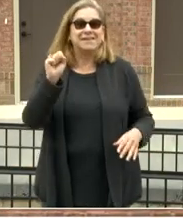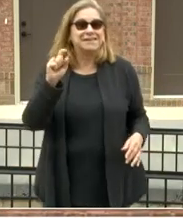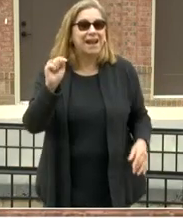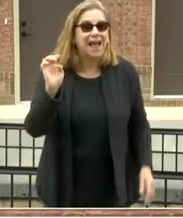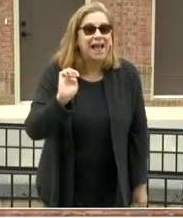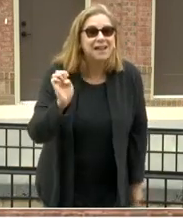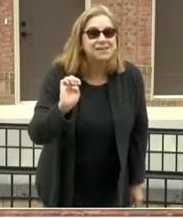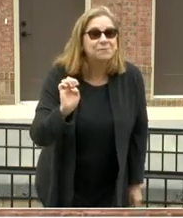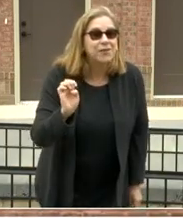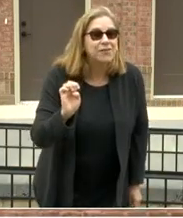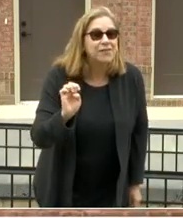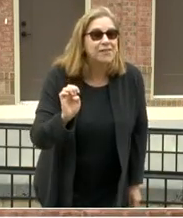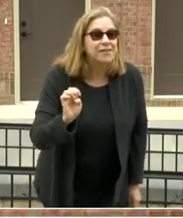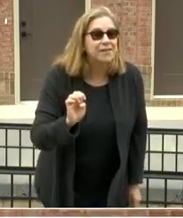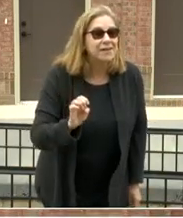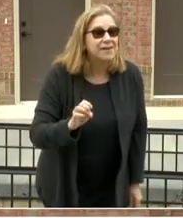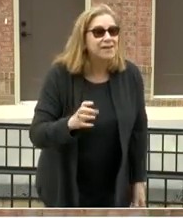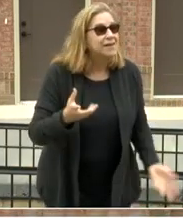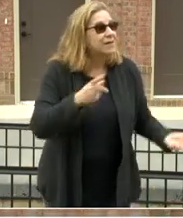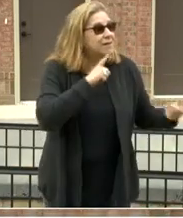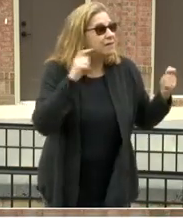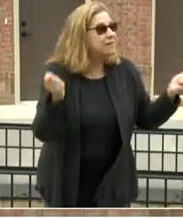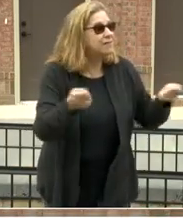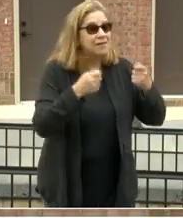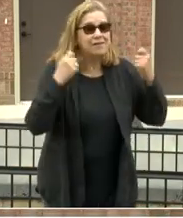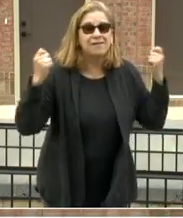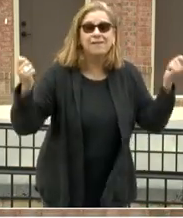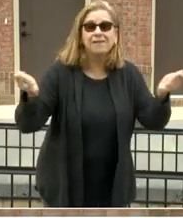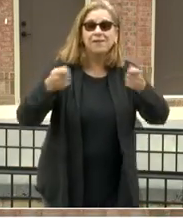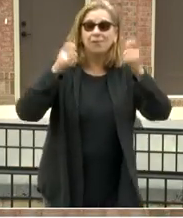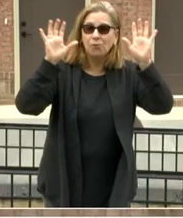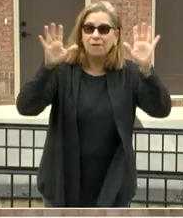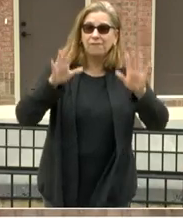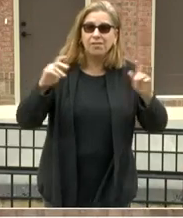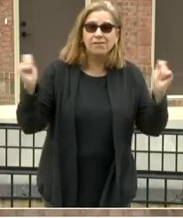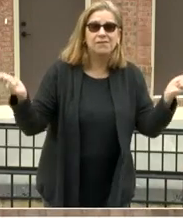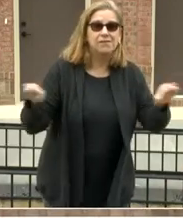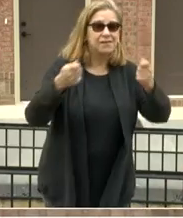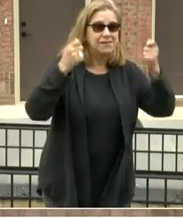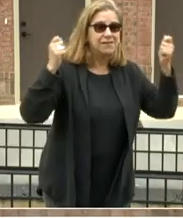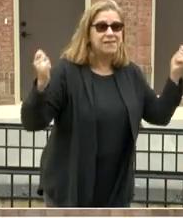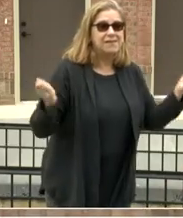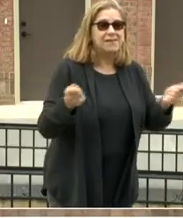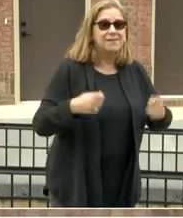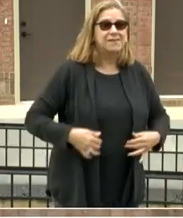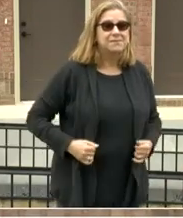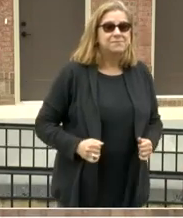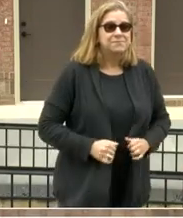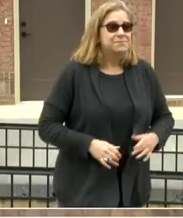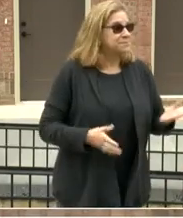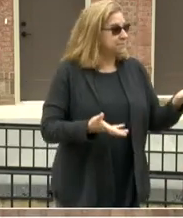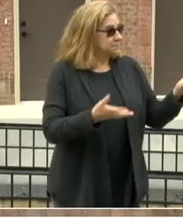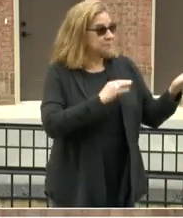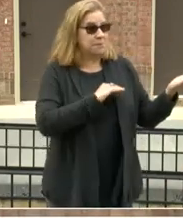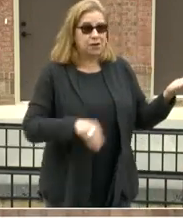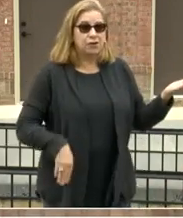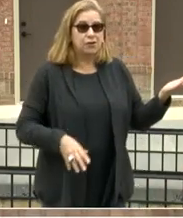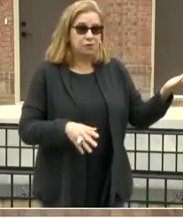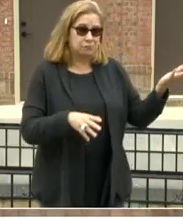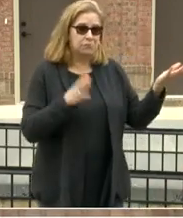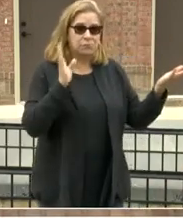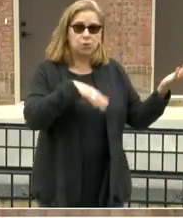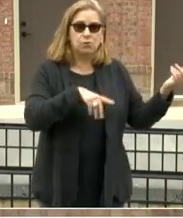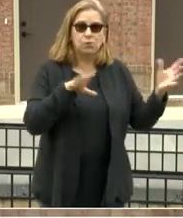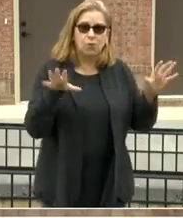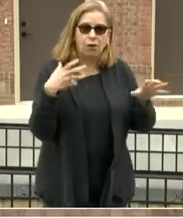a wonderful occasion. Madam Mayor has worked hard to make sure that the city